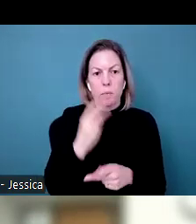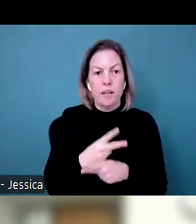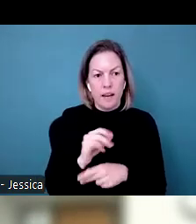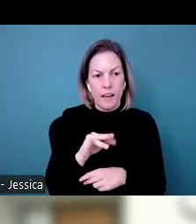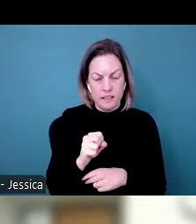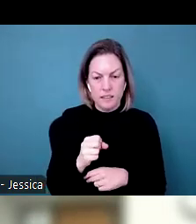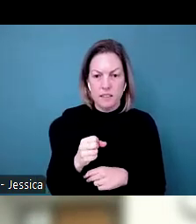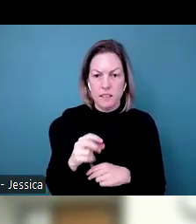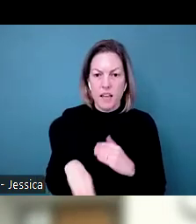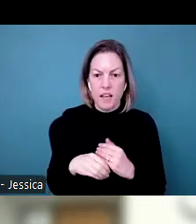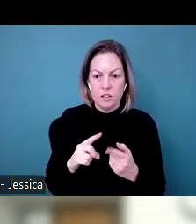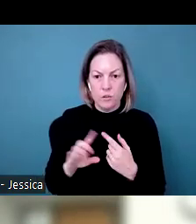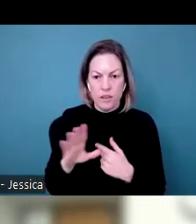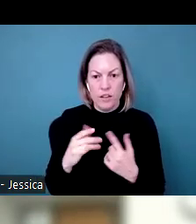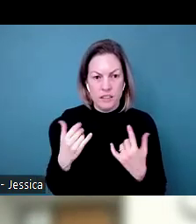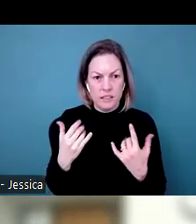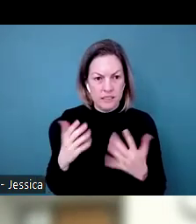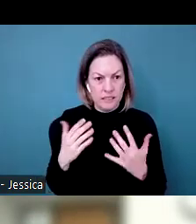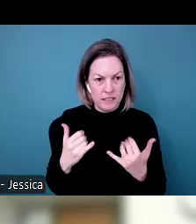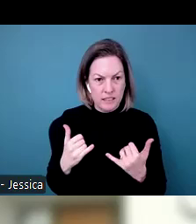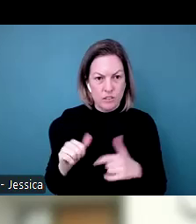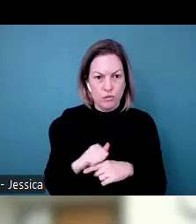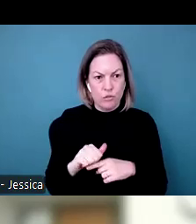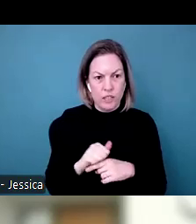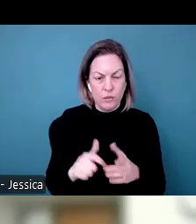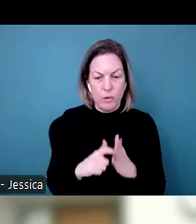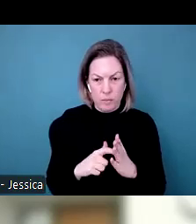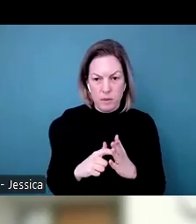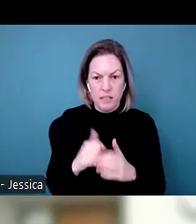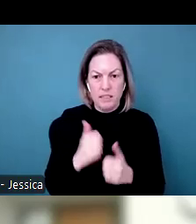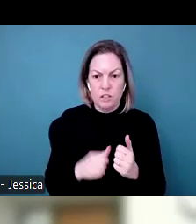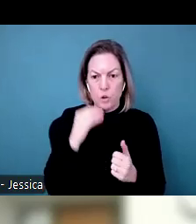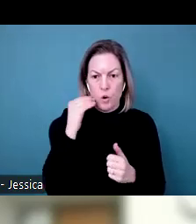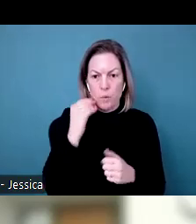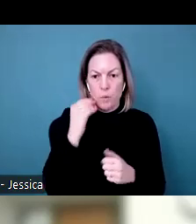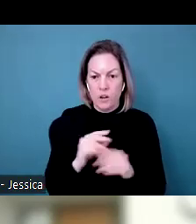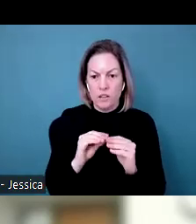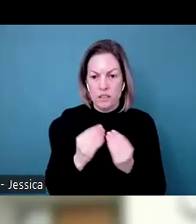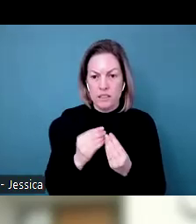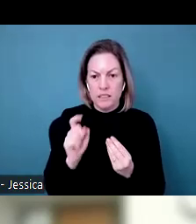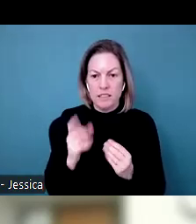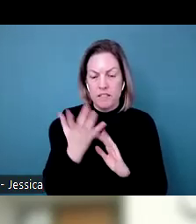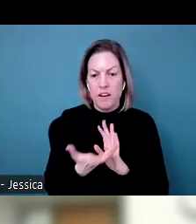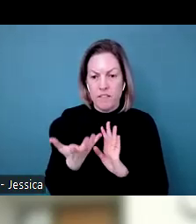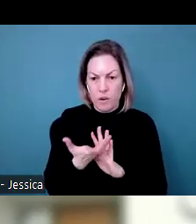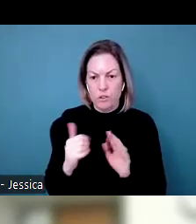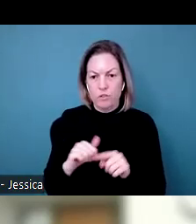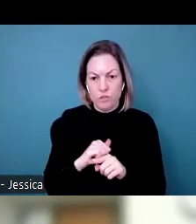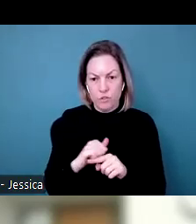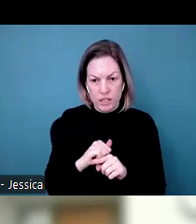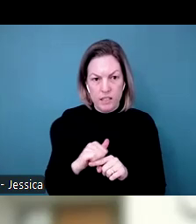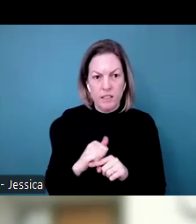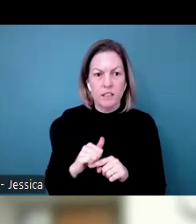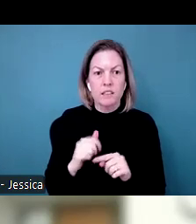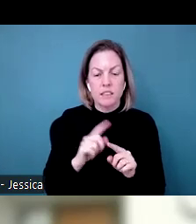their existing training requirement. Each home care organization has to do 5 hours of training on a series of